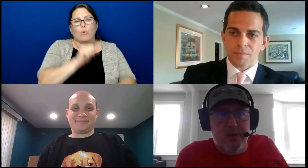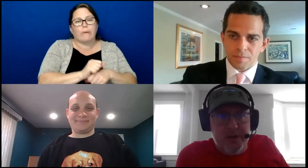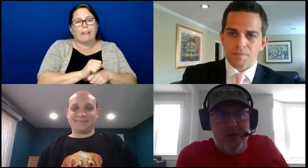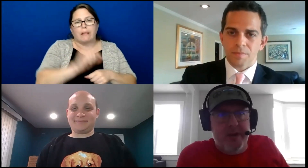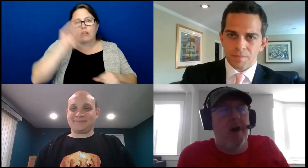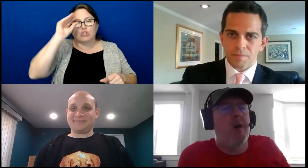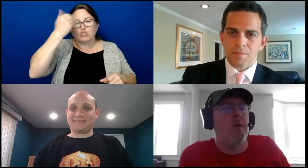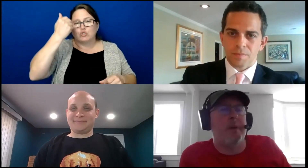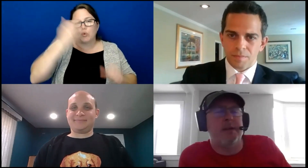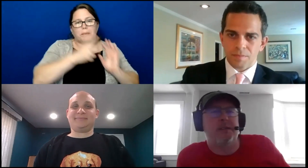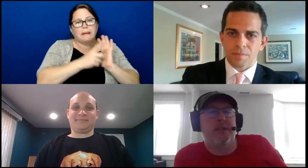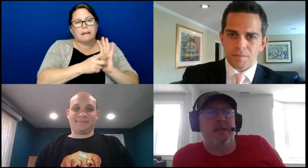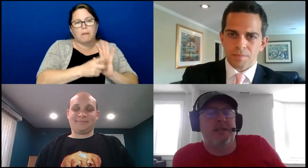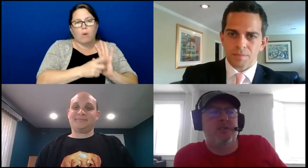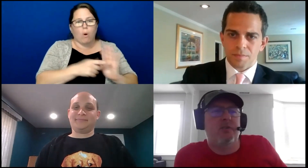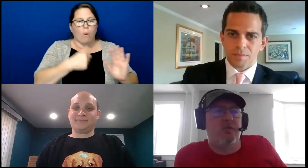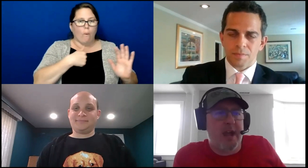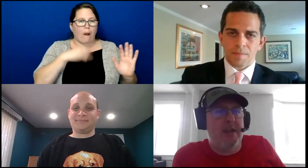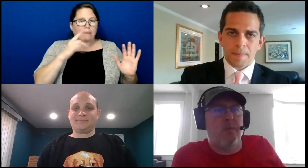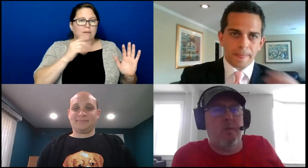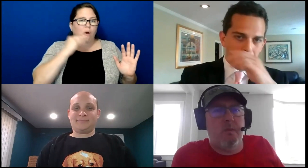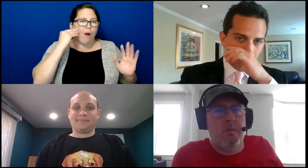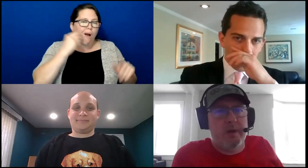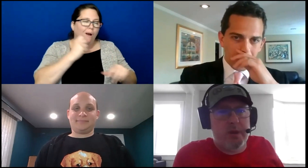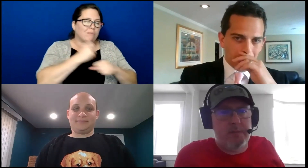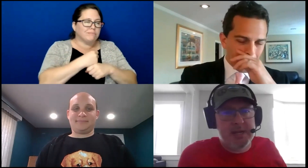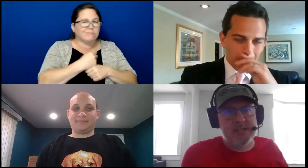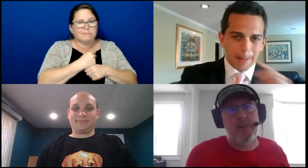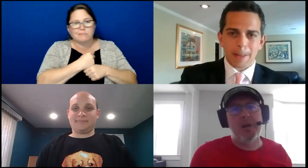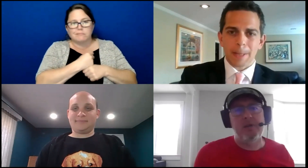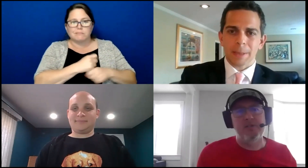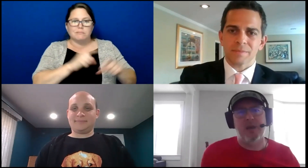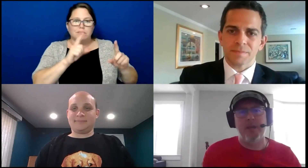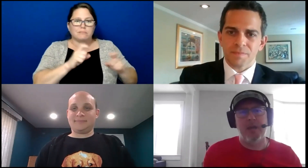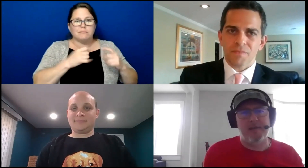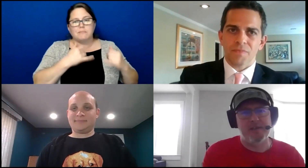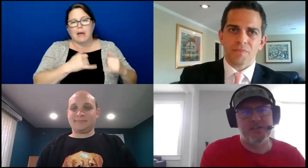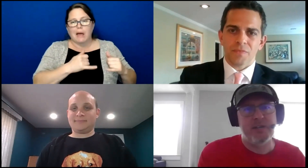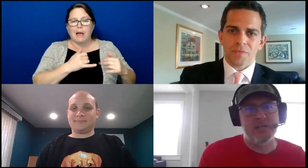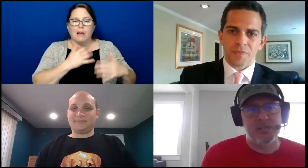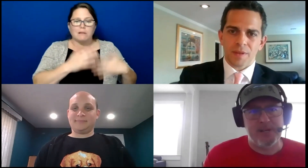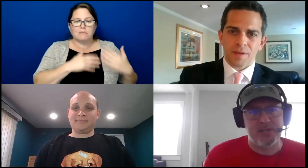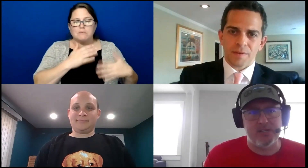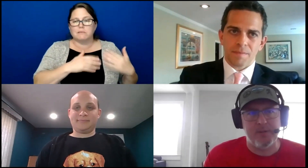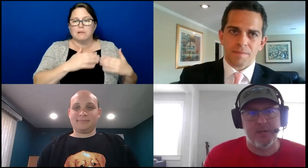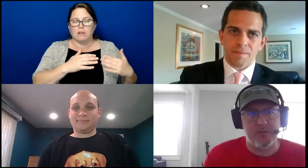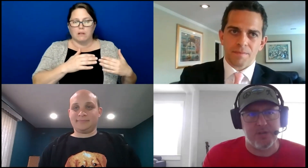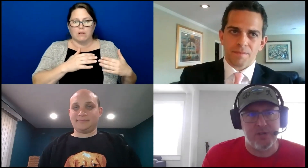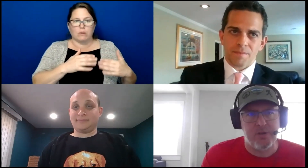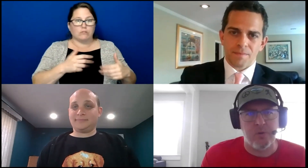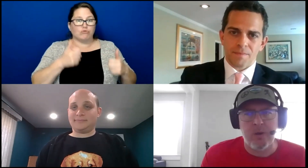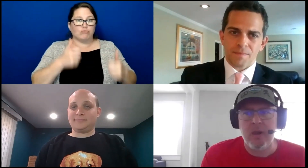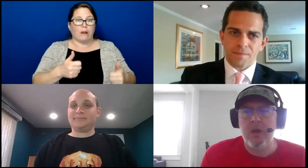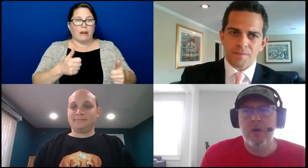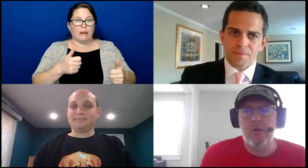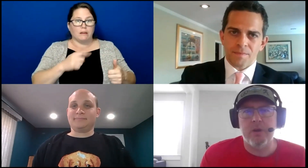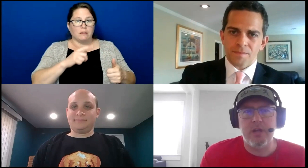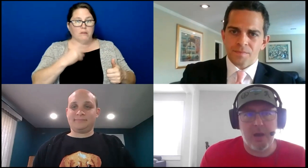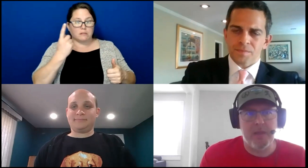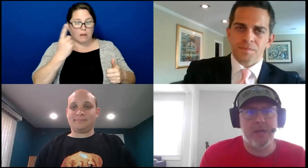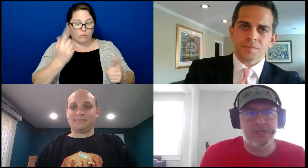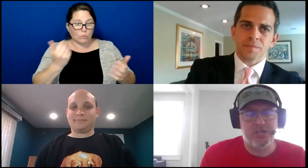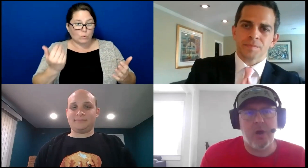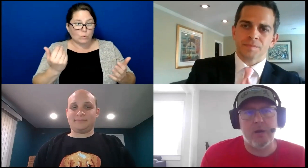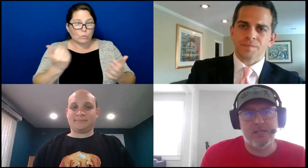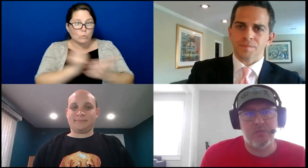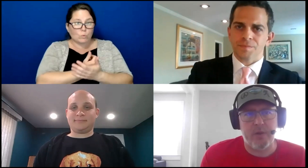own, but you could do it at home. And it's great when we meet somebody who's coming in off the streets, especially somebody who's new, who could